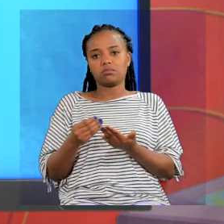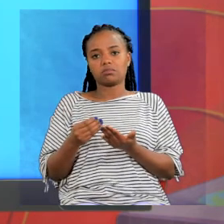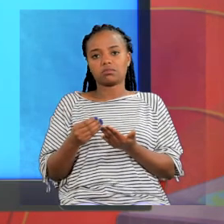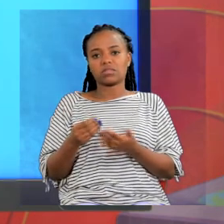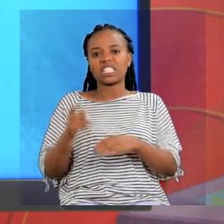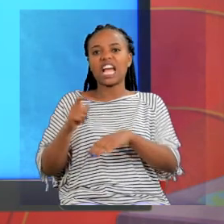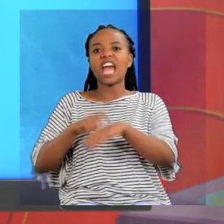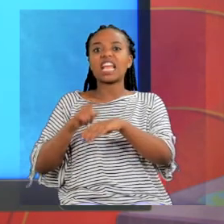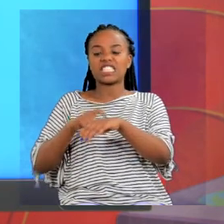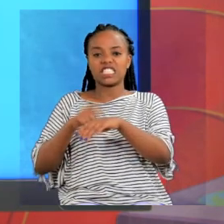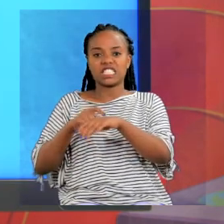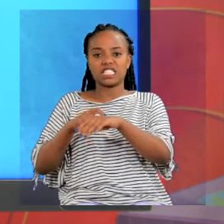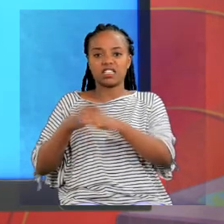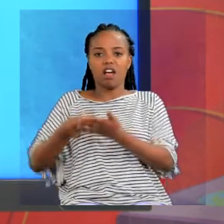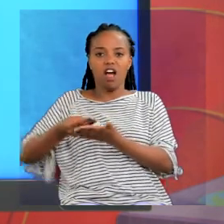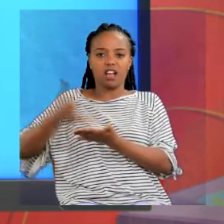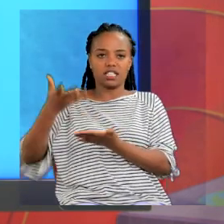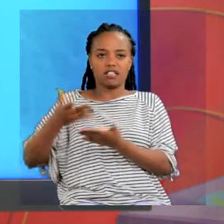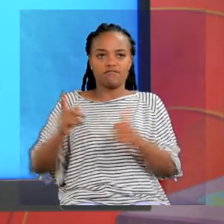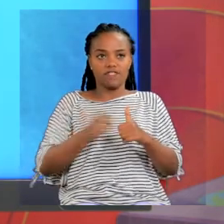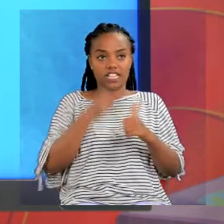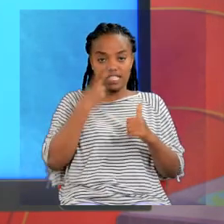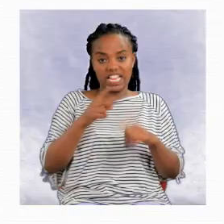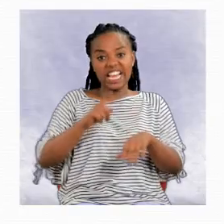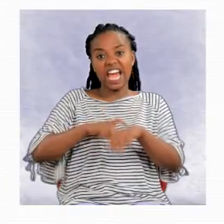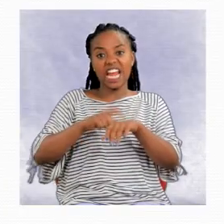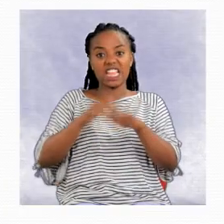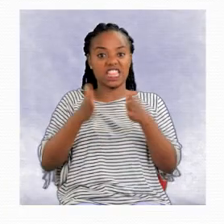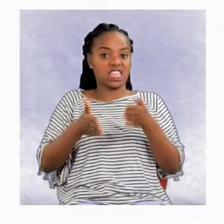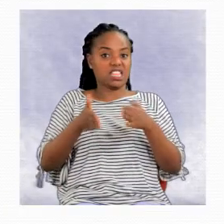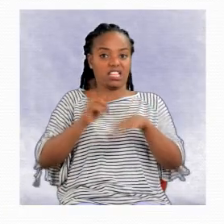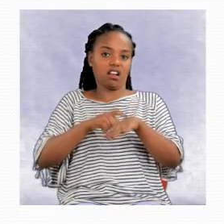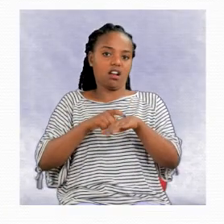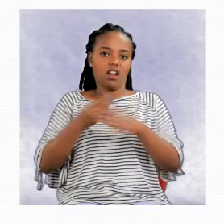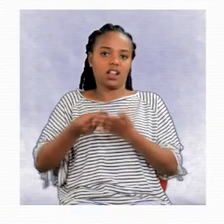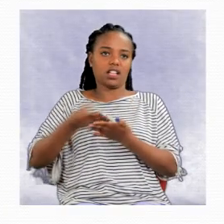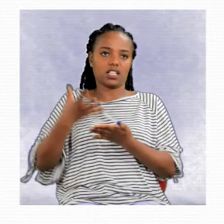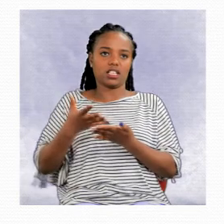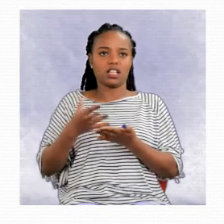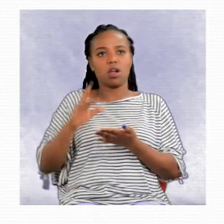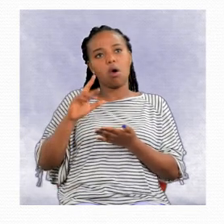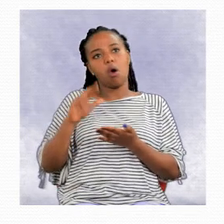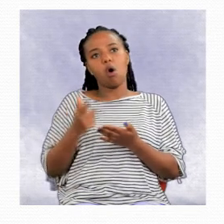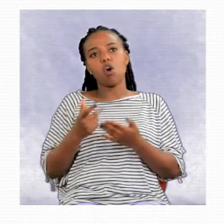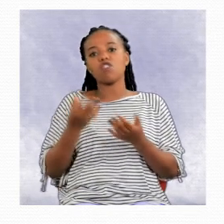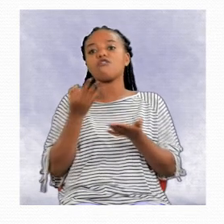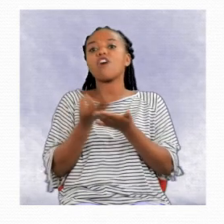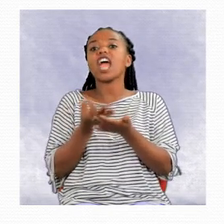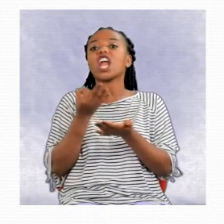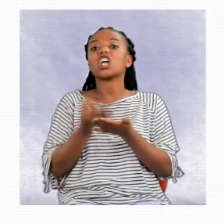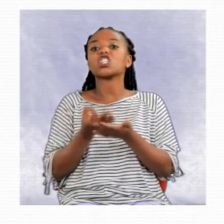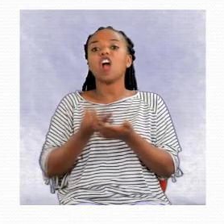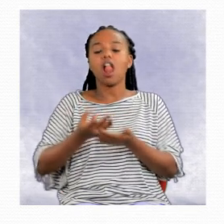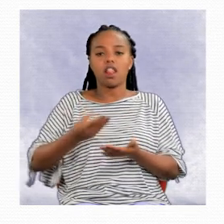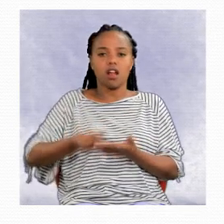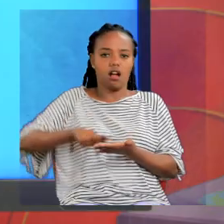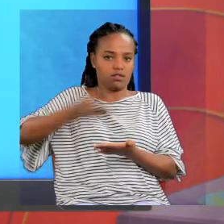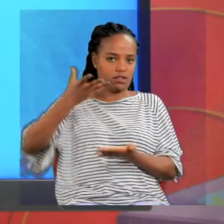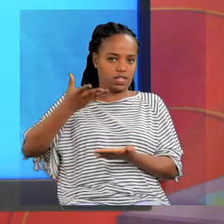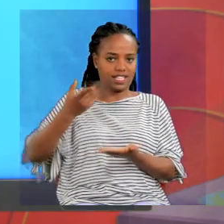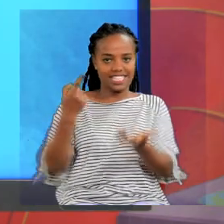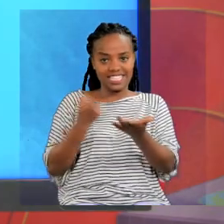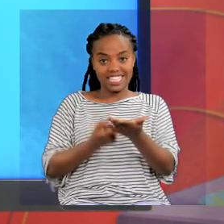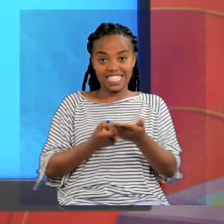asset. So first, let's see current asset. Current asset or financial asset.